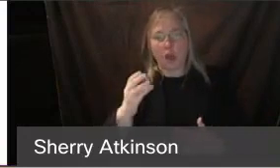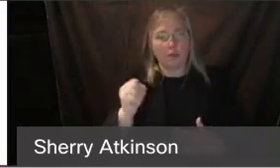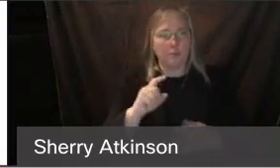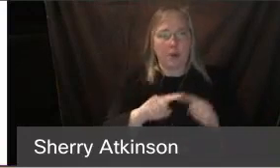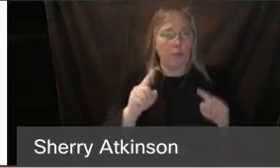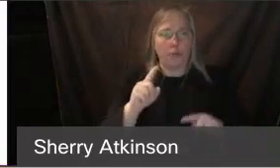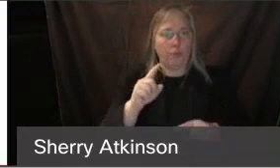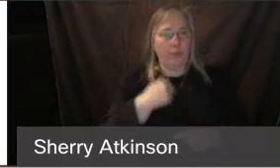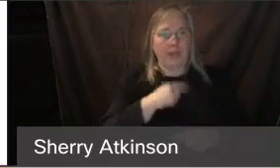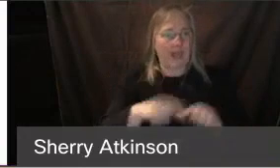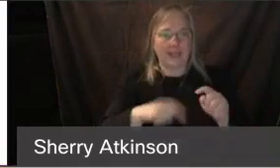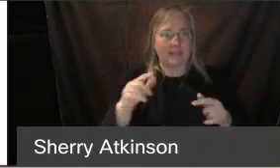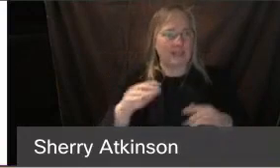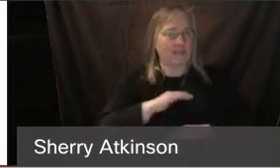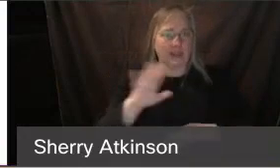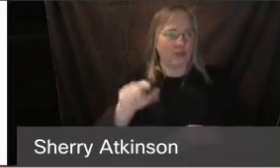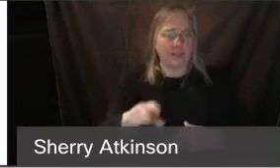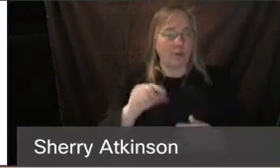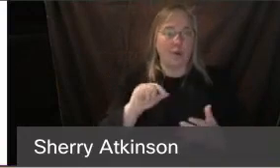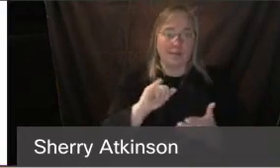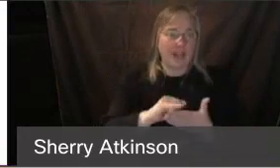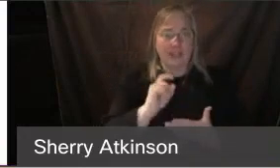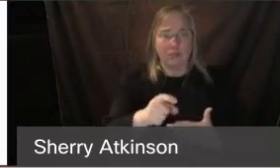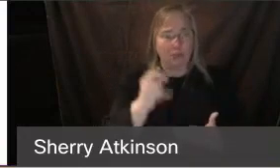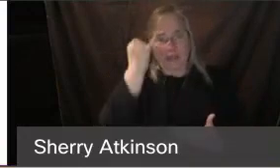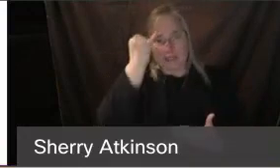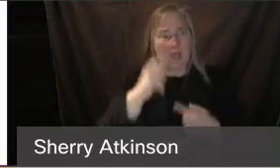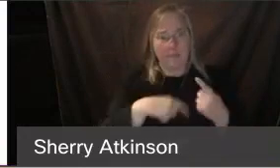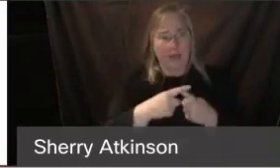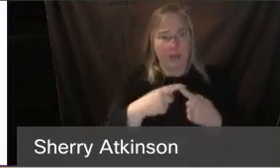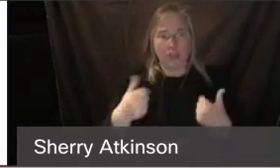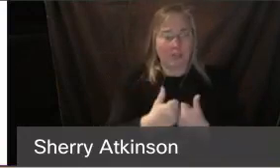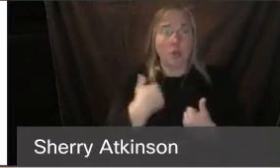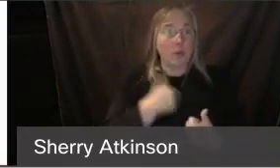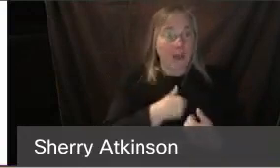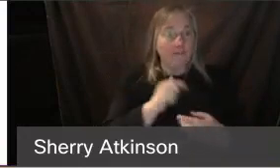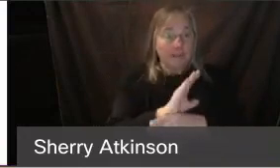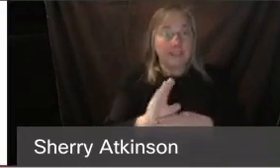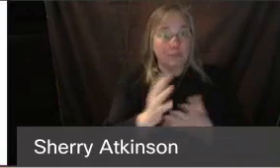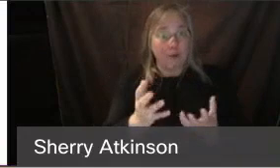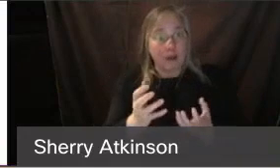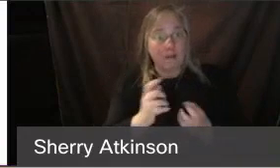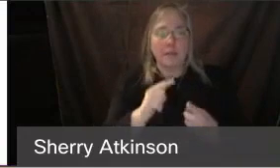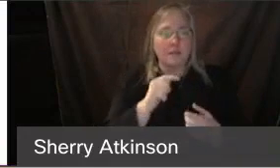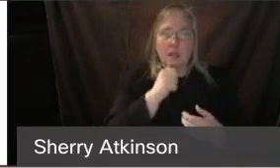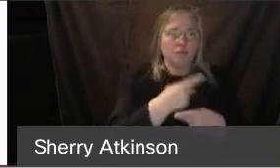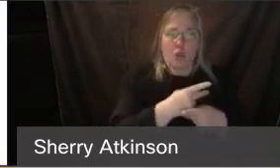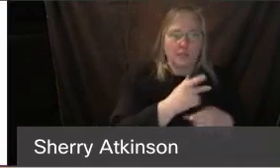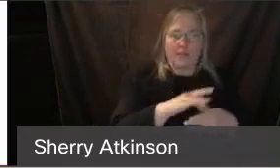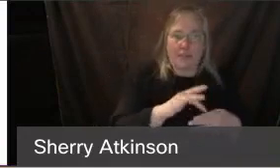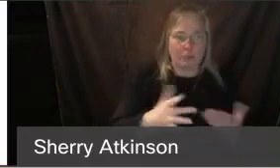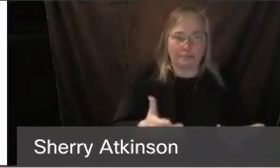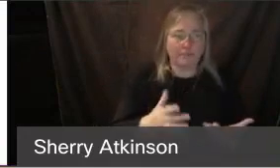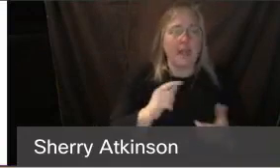the challenges that we've got the business, we just don't have the product on the shelf. And then we're going to talk about